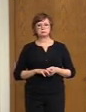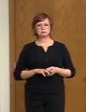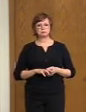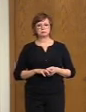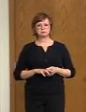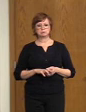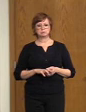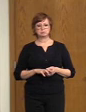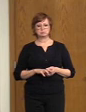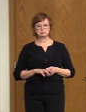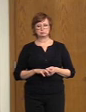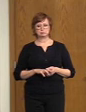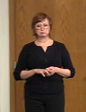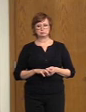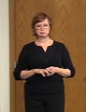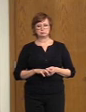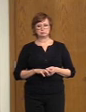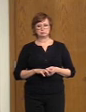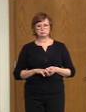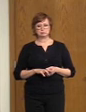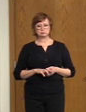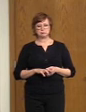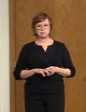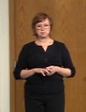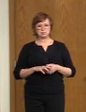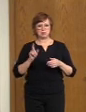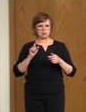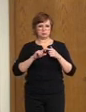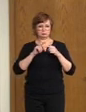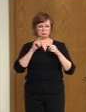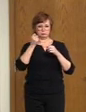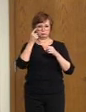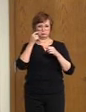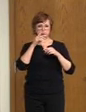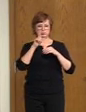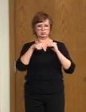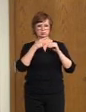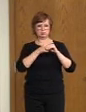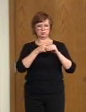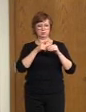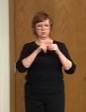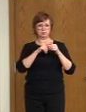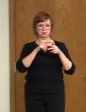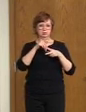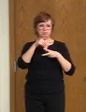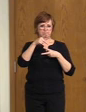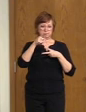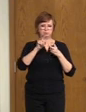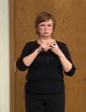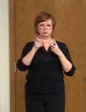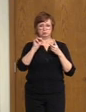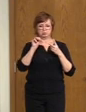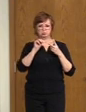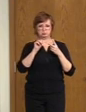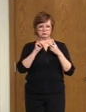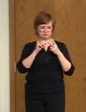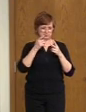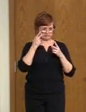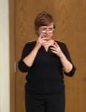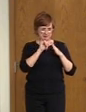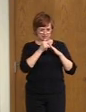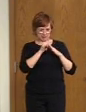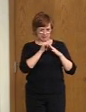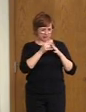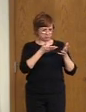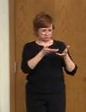handling criteria for both the Pfizer and Moderna products, and as vaccine supplies improve, how they can be provided, as you have